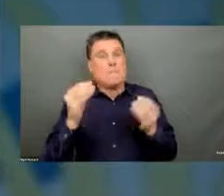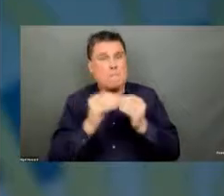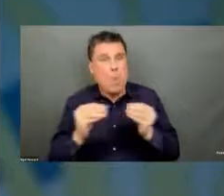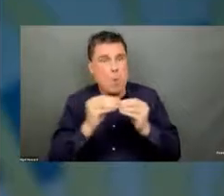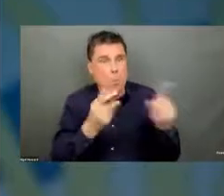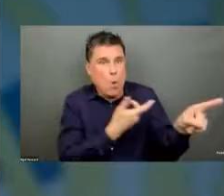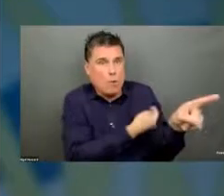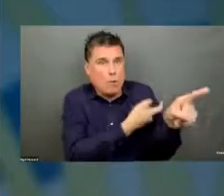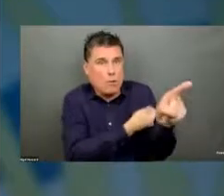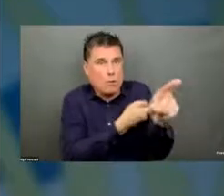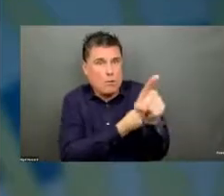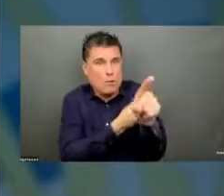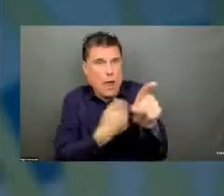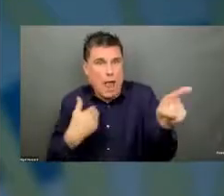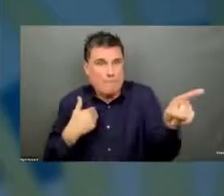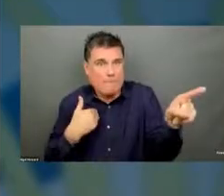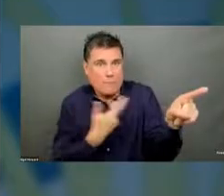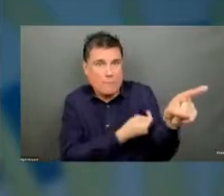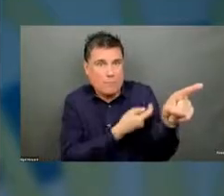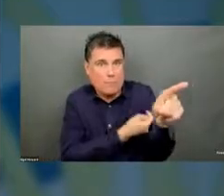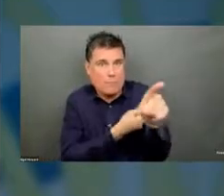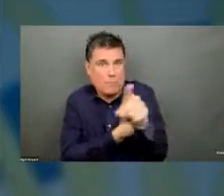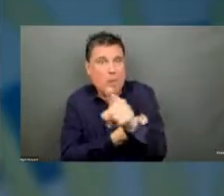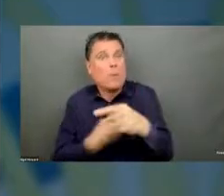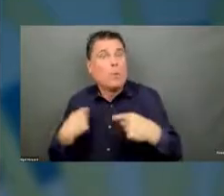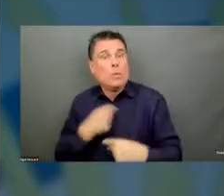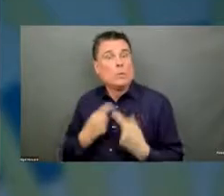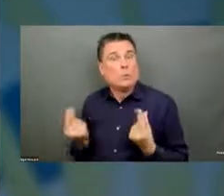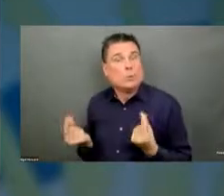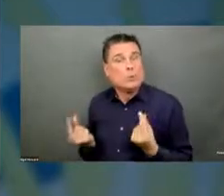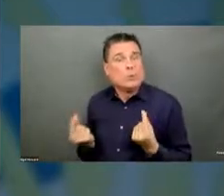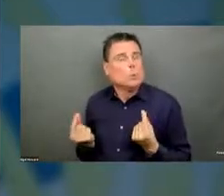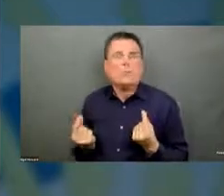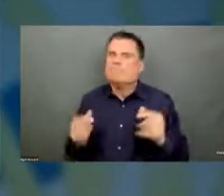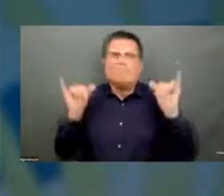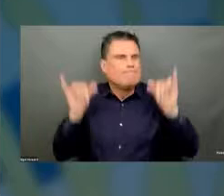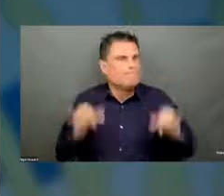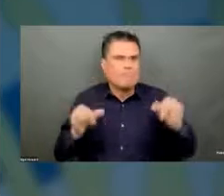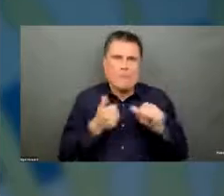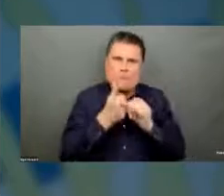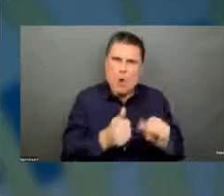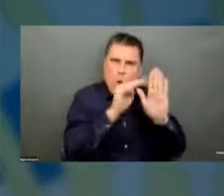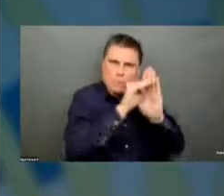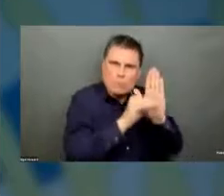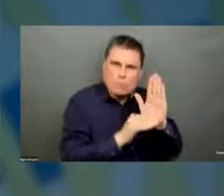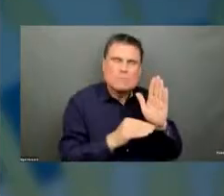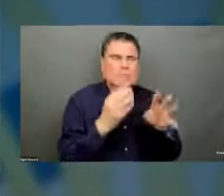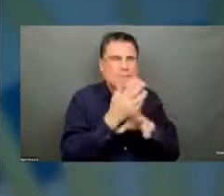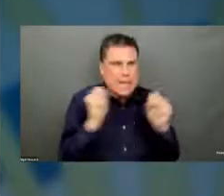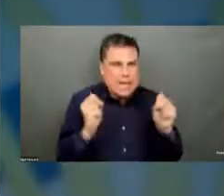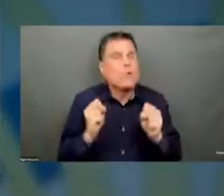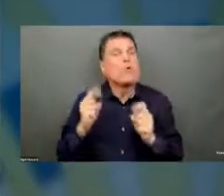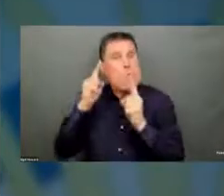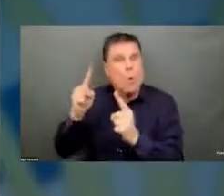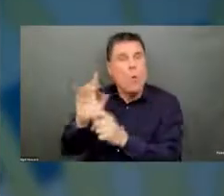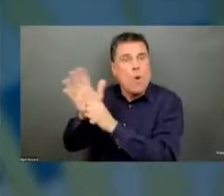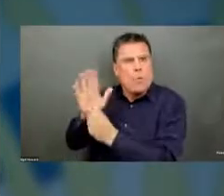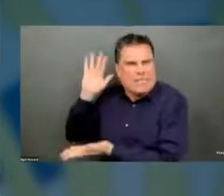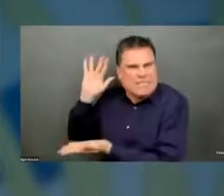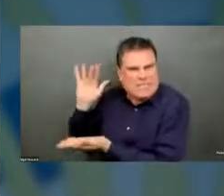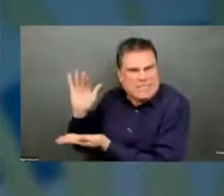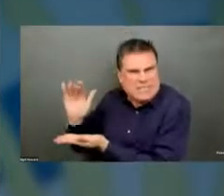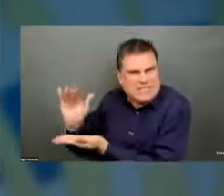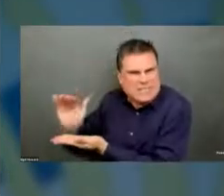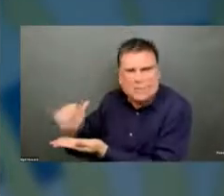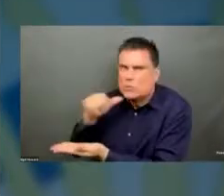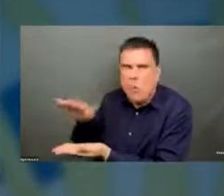do things safely now so that we're not having those potential transmission contacts in our communities